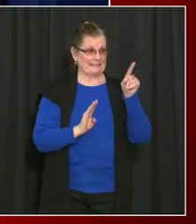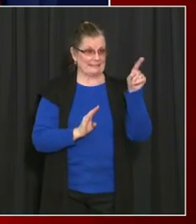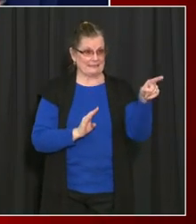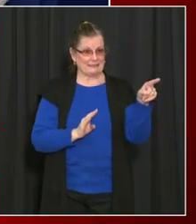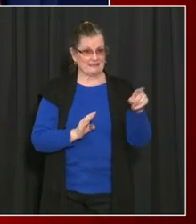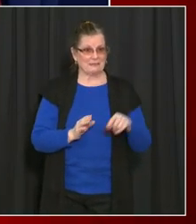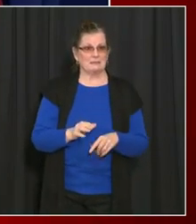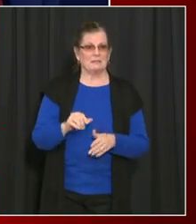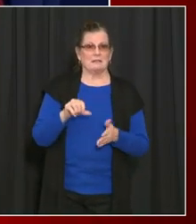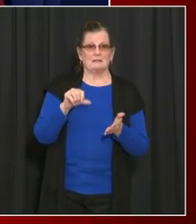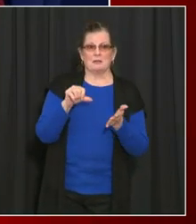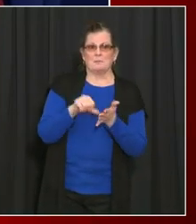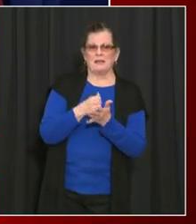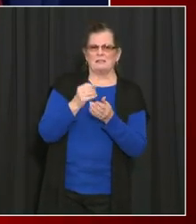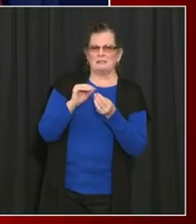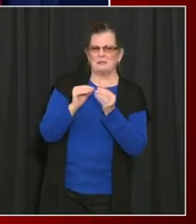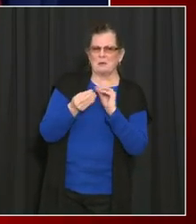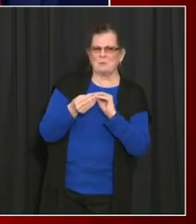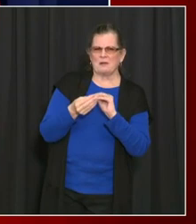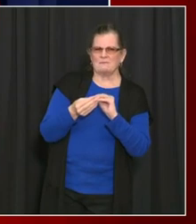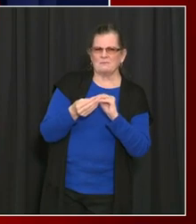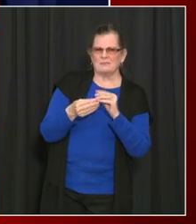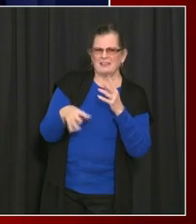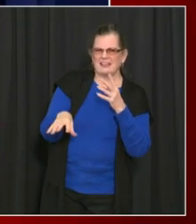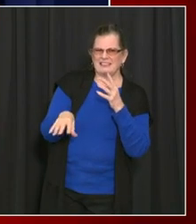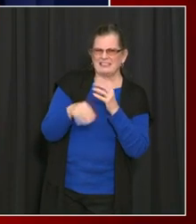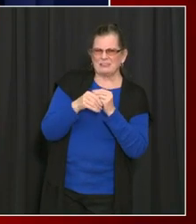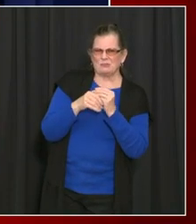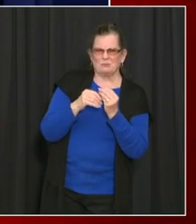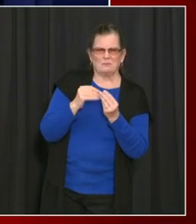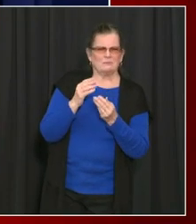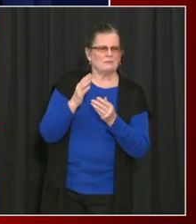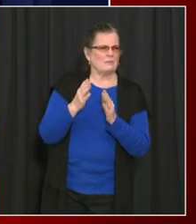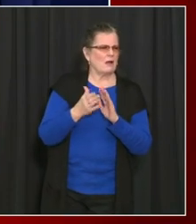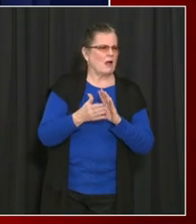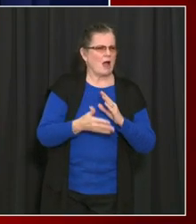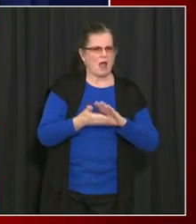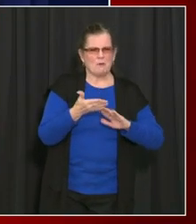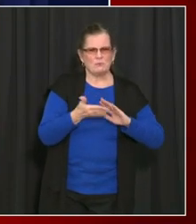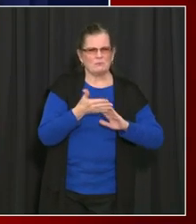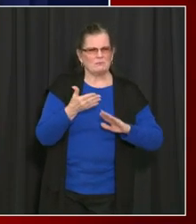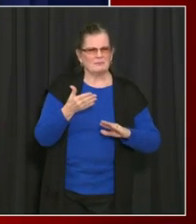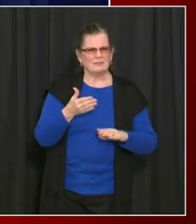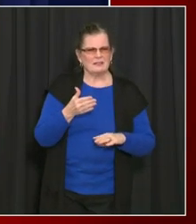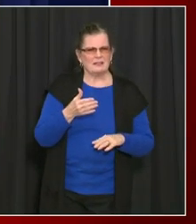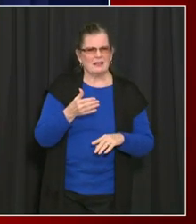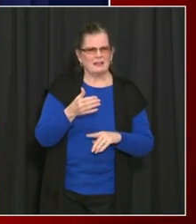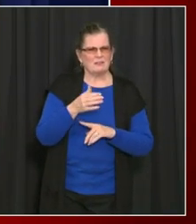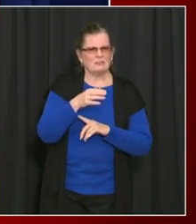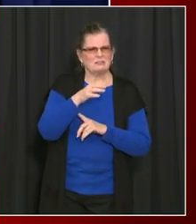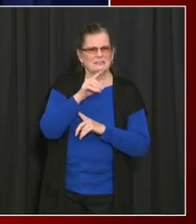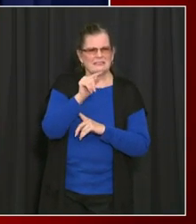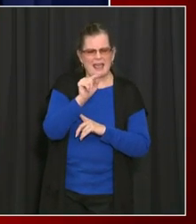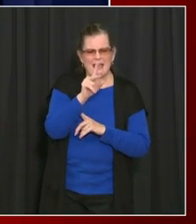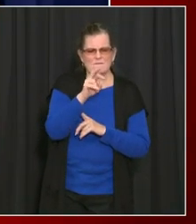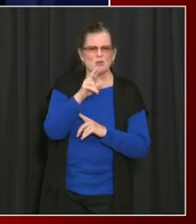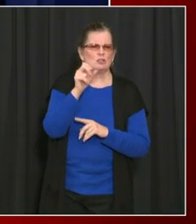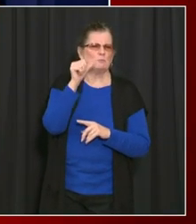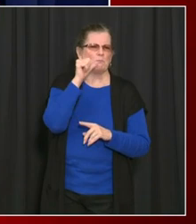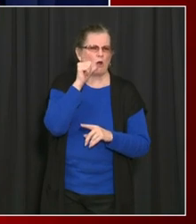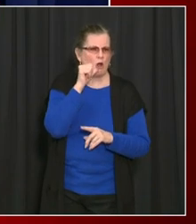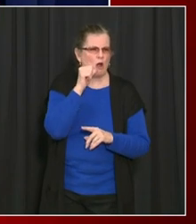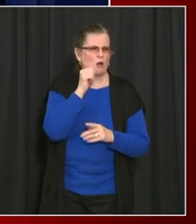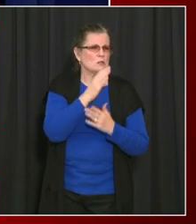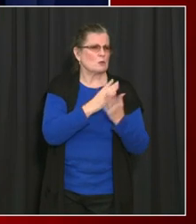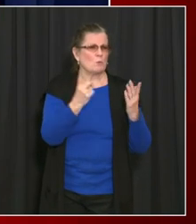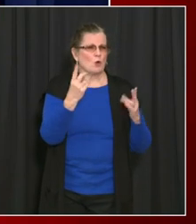phase 1 additional operations of food establishments says taverns, nightclubs, and mixed-use facilities that serve food and